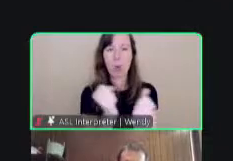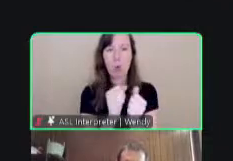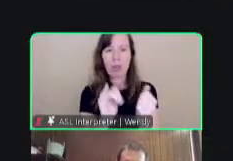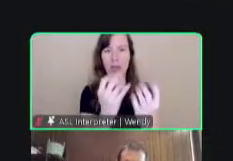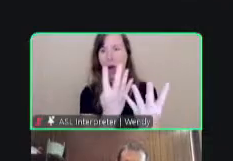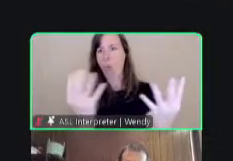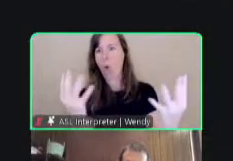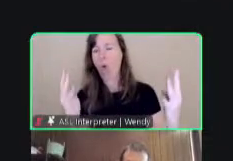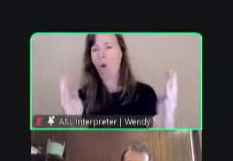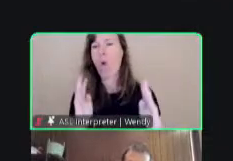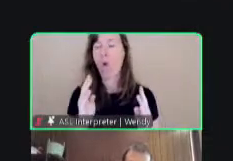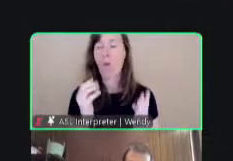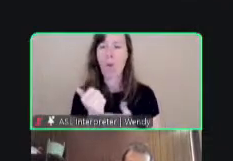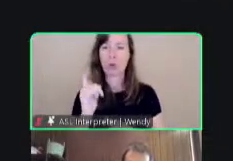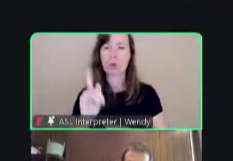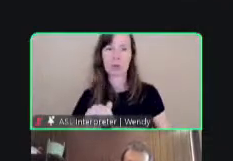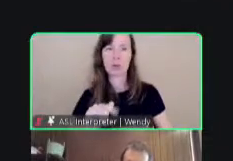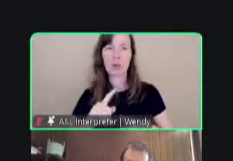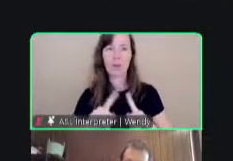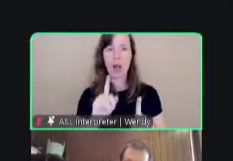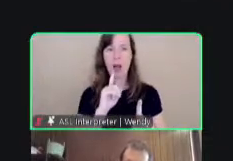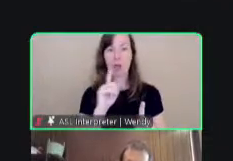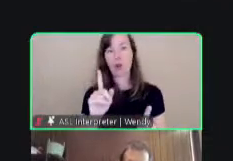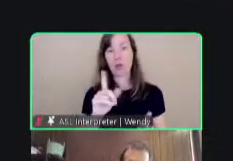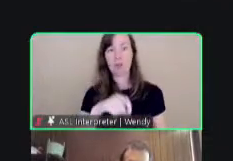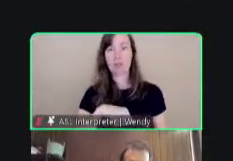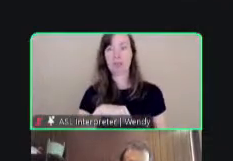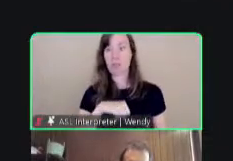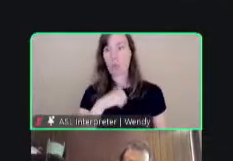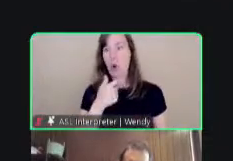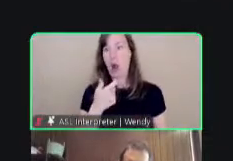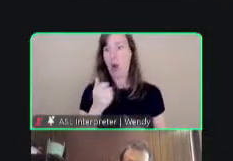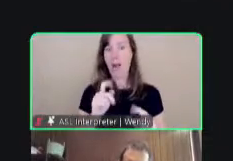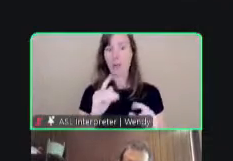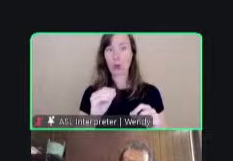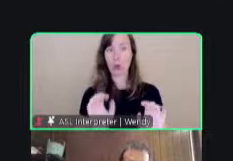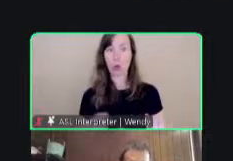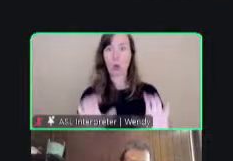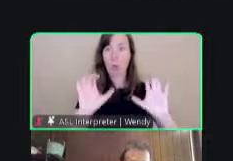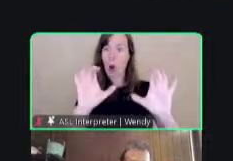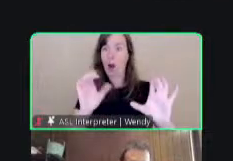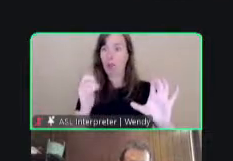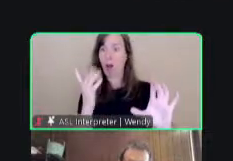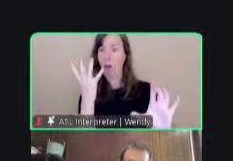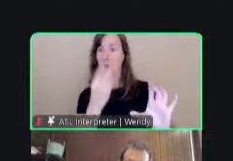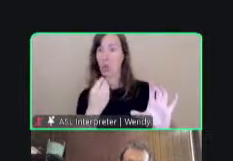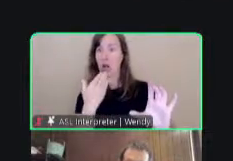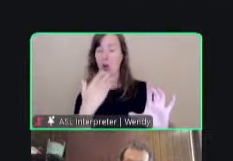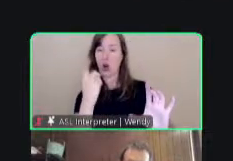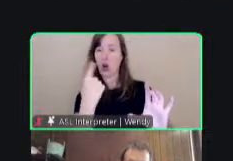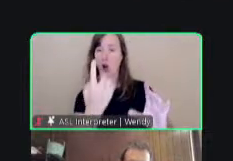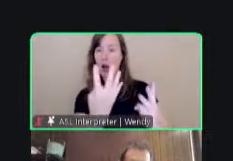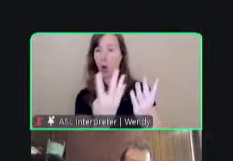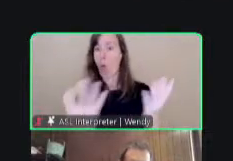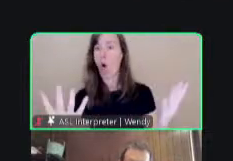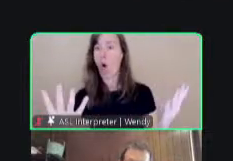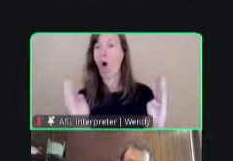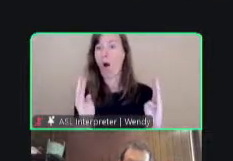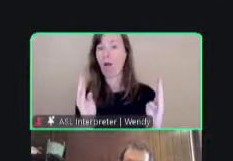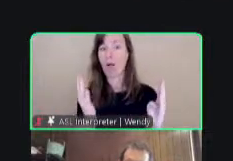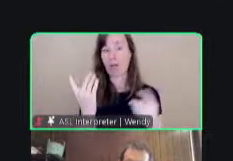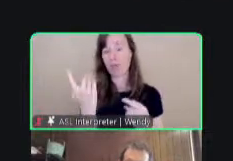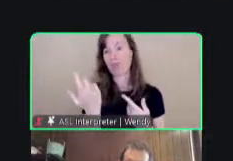were able to put up what I think is a pretty good looking wall, considering the endeavor. This was